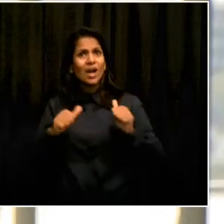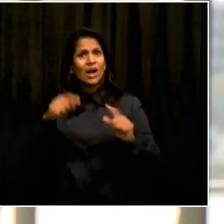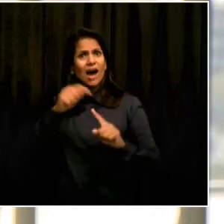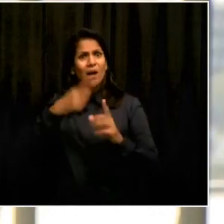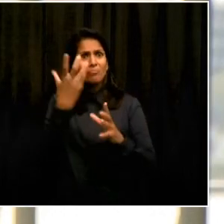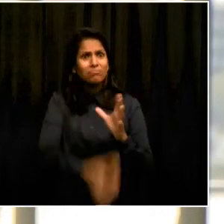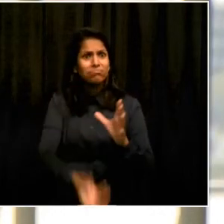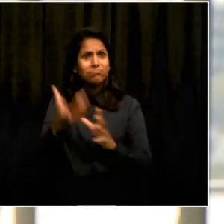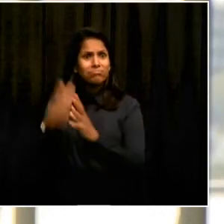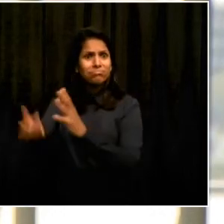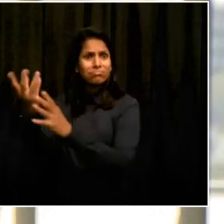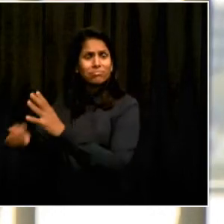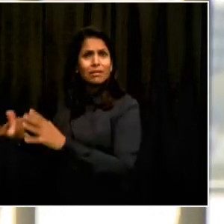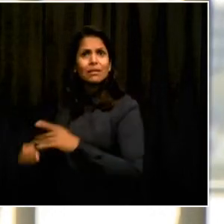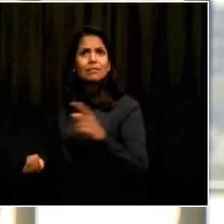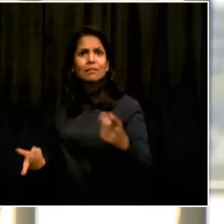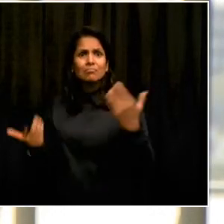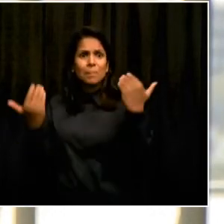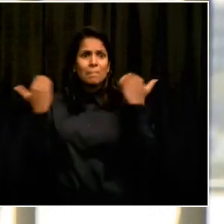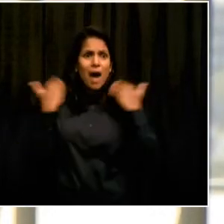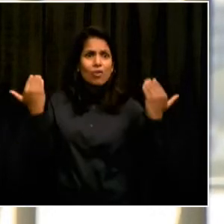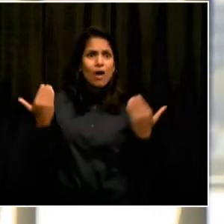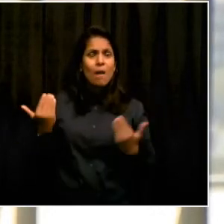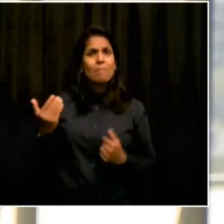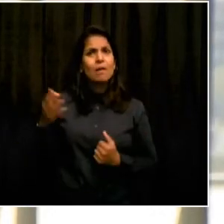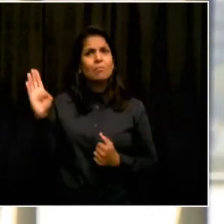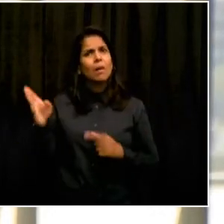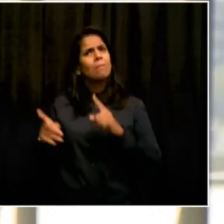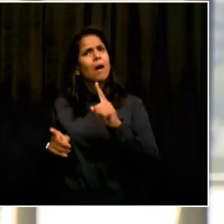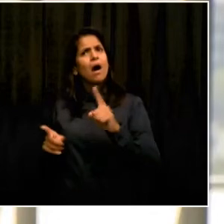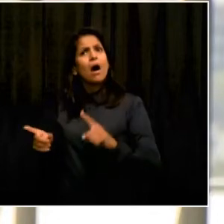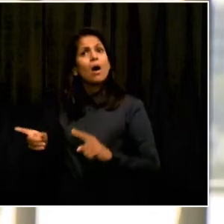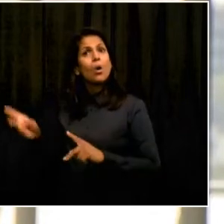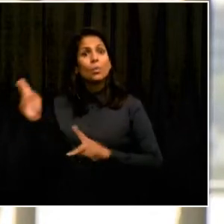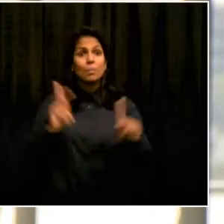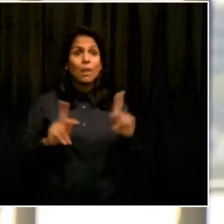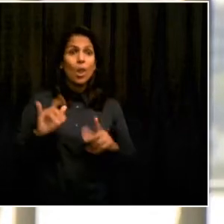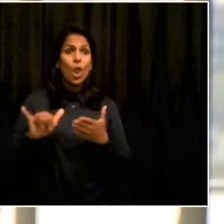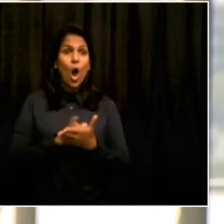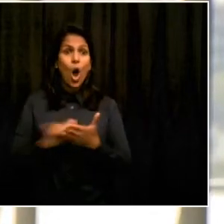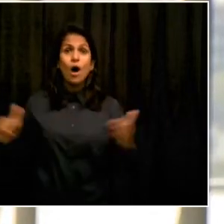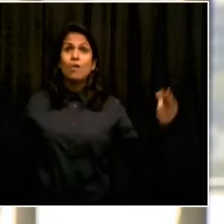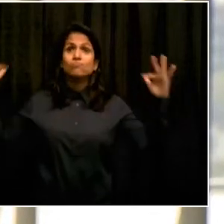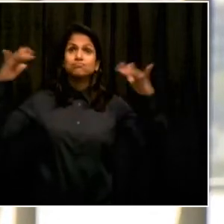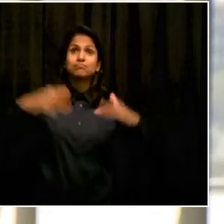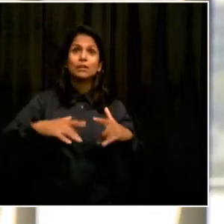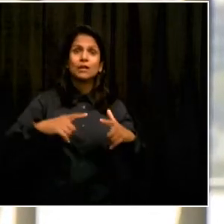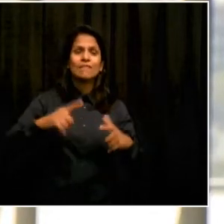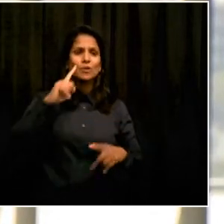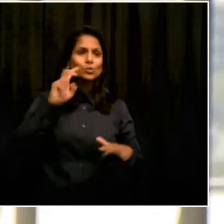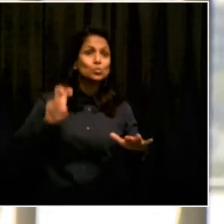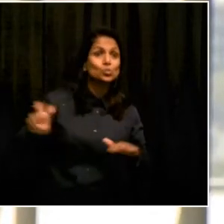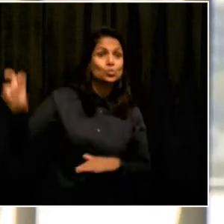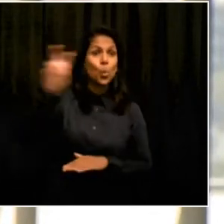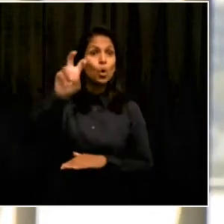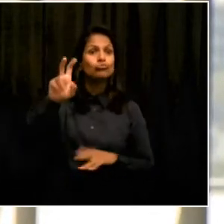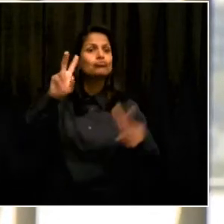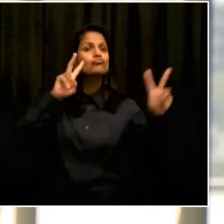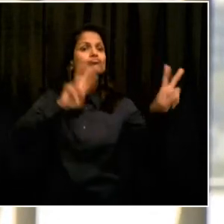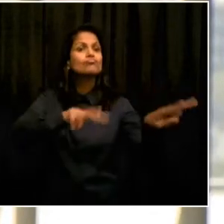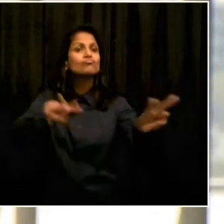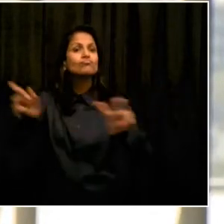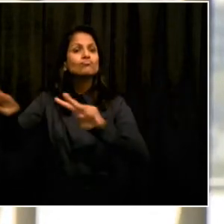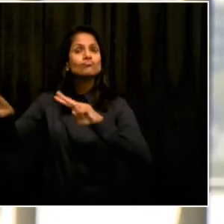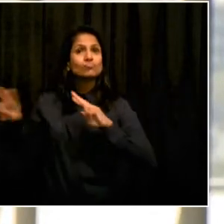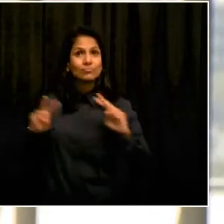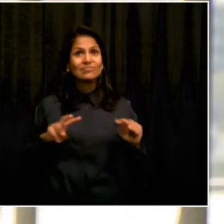key. And what we're saying here is these are foundational aspects of every single sector. We've got to have the basics of